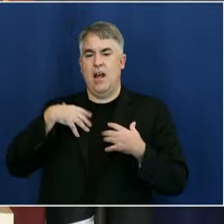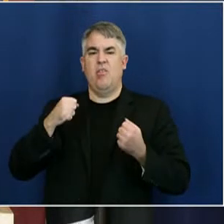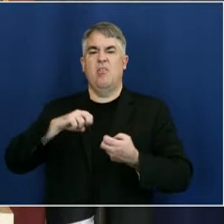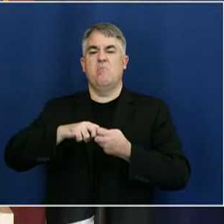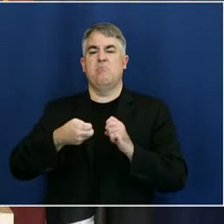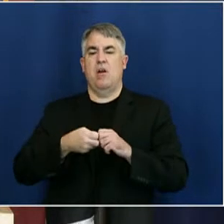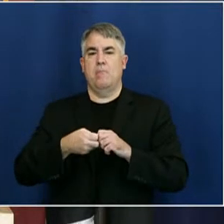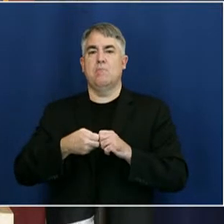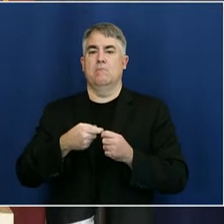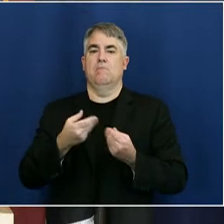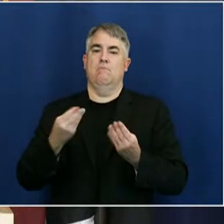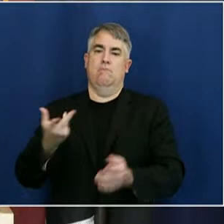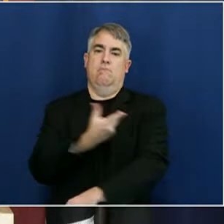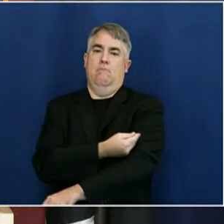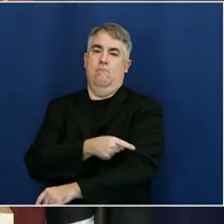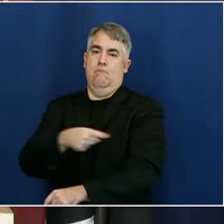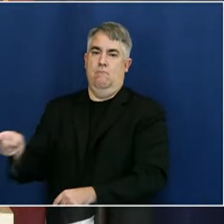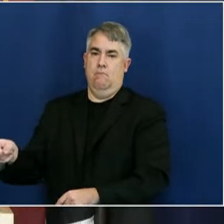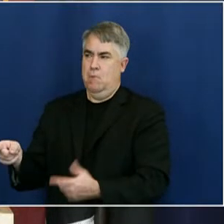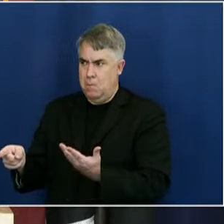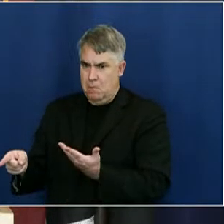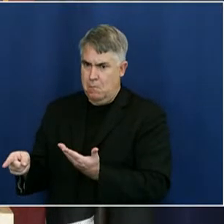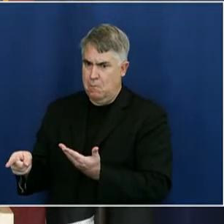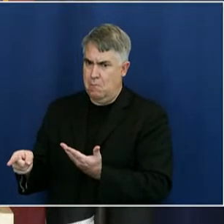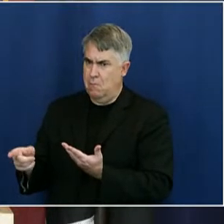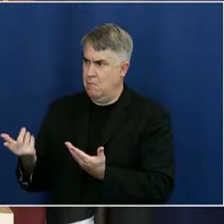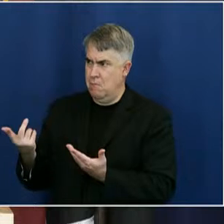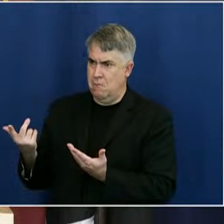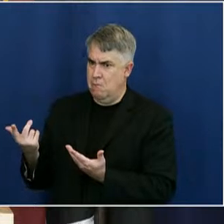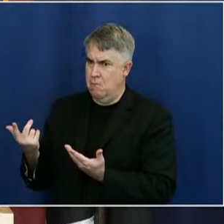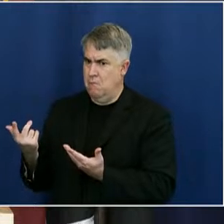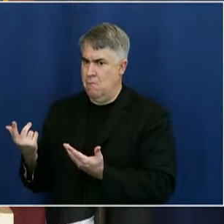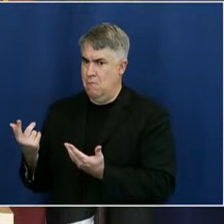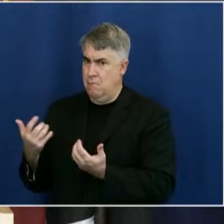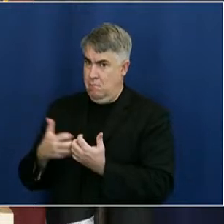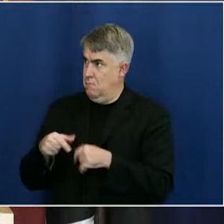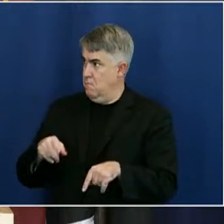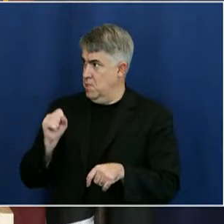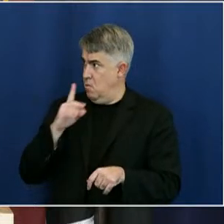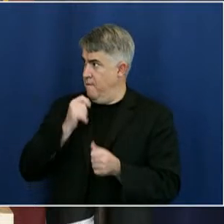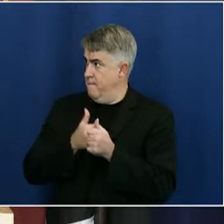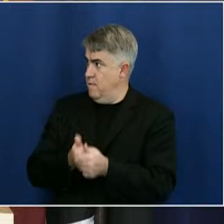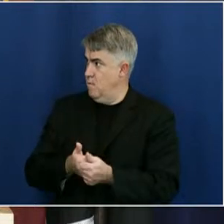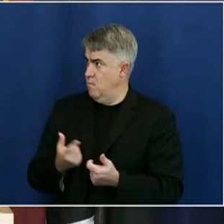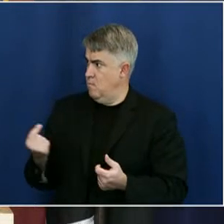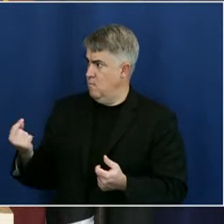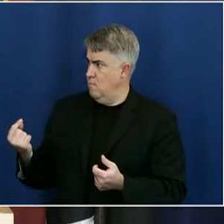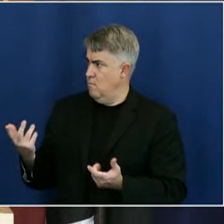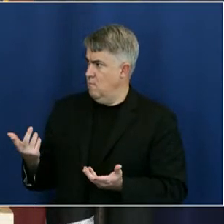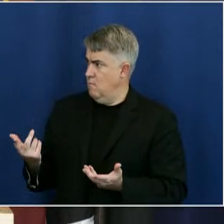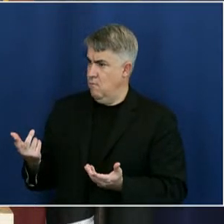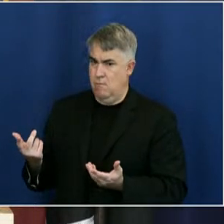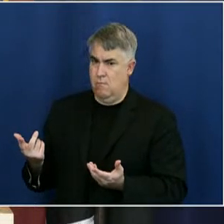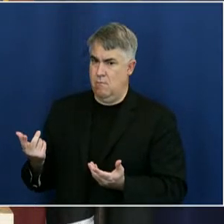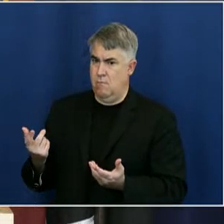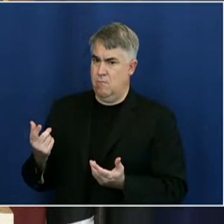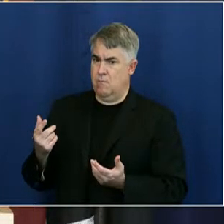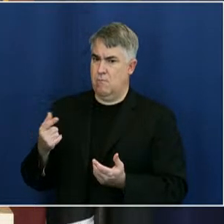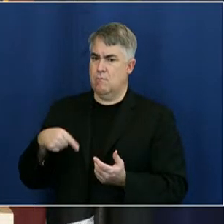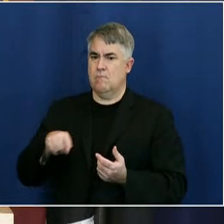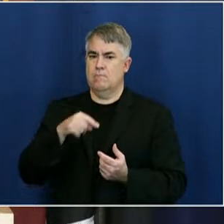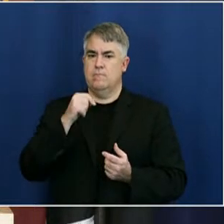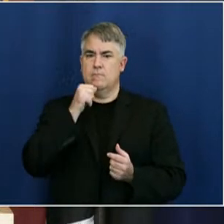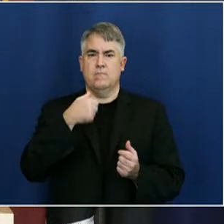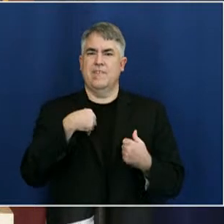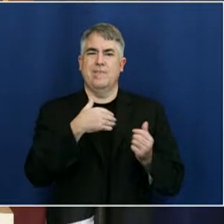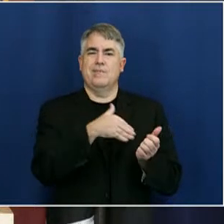guidance. Will this be happening in San Diego County in March? And if someone does not have a healthcare provider, will they be able to go through a county site